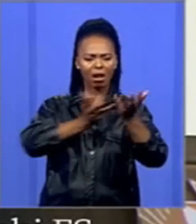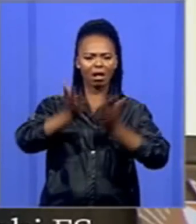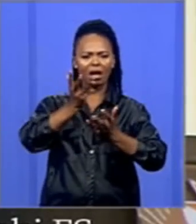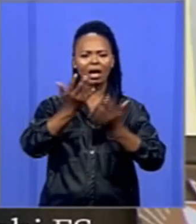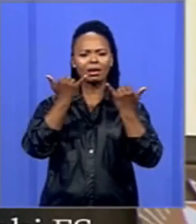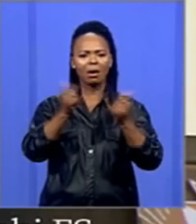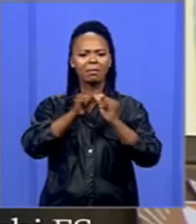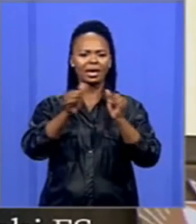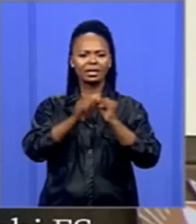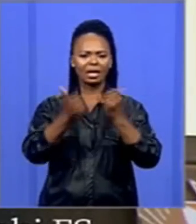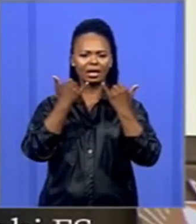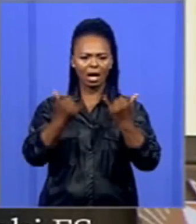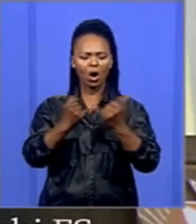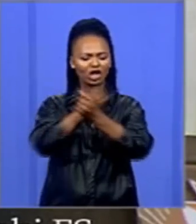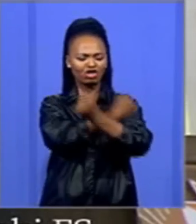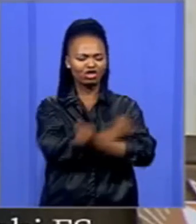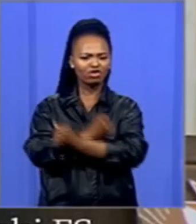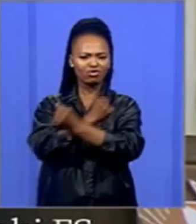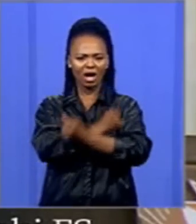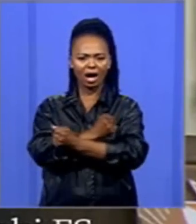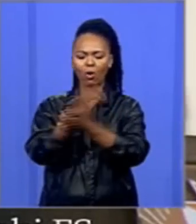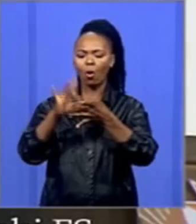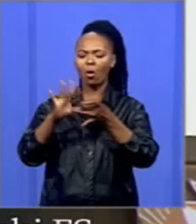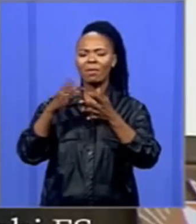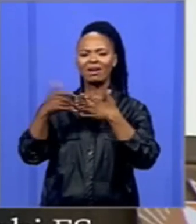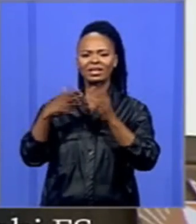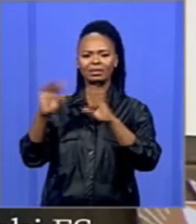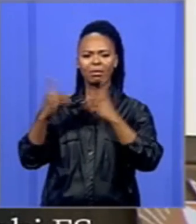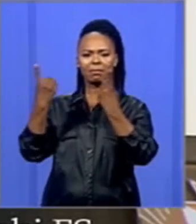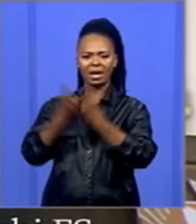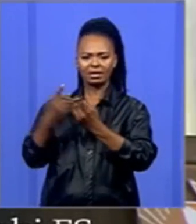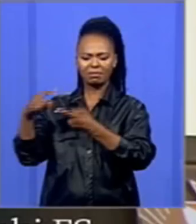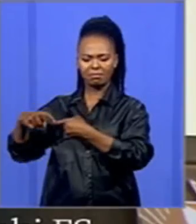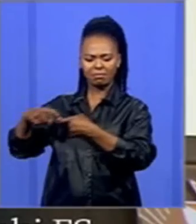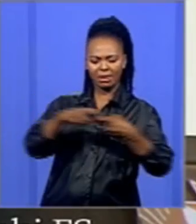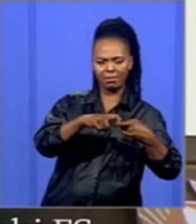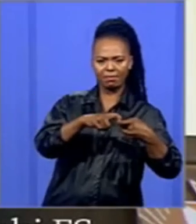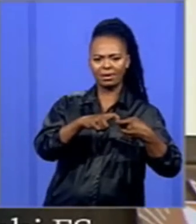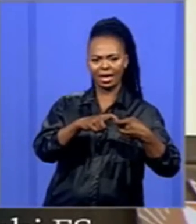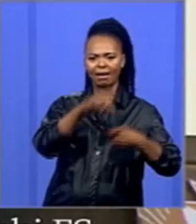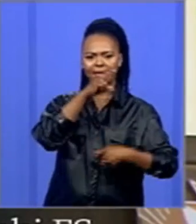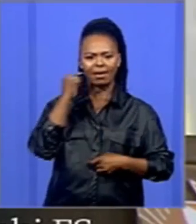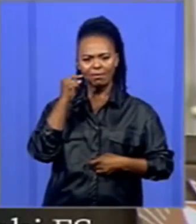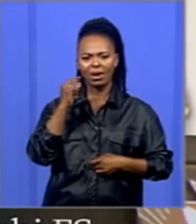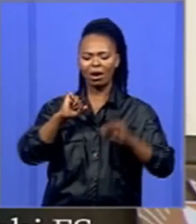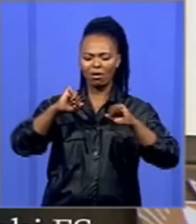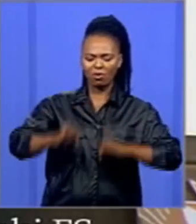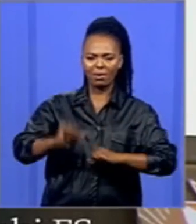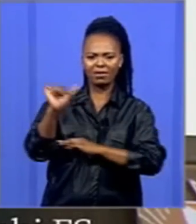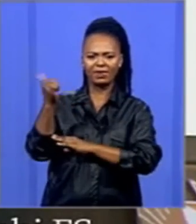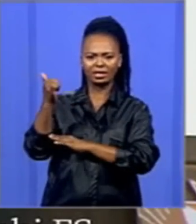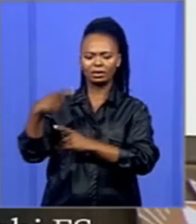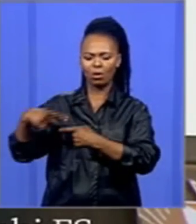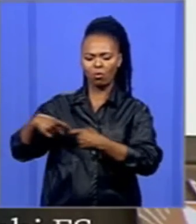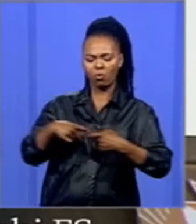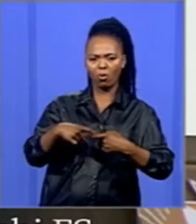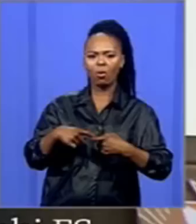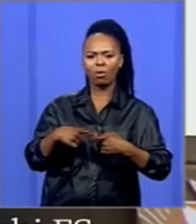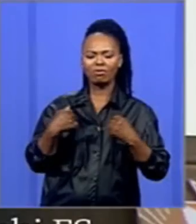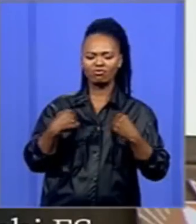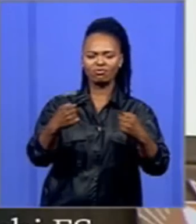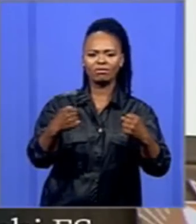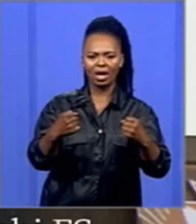tsa Home Affairs. Ebile re direletse maina re di bitsa gore ke Home Affairs on wheels. Nako e ka mo